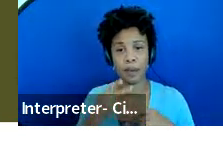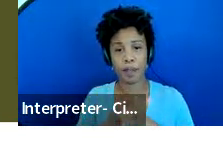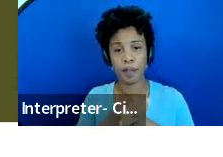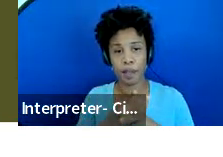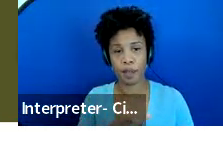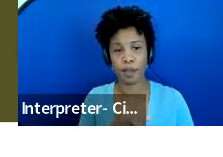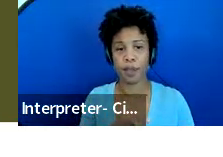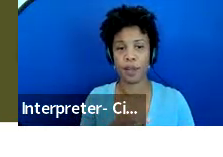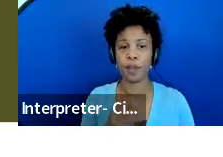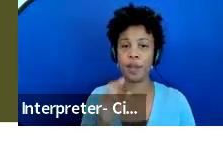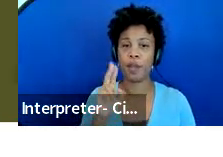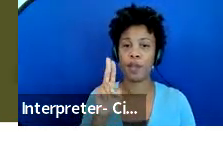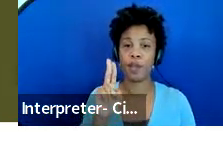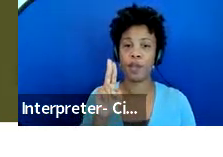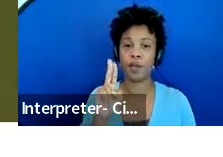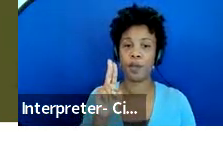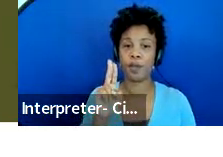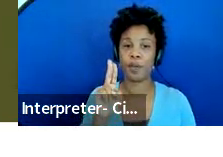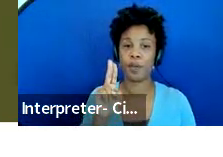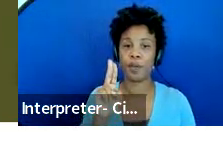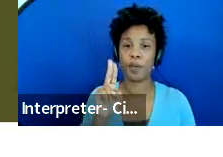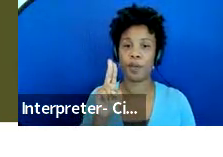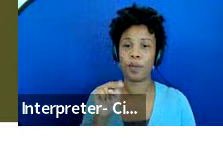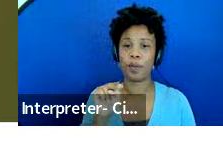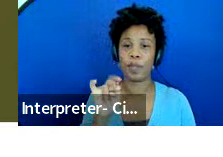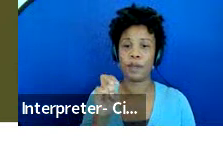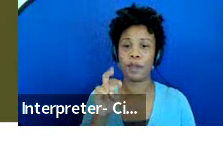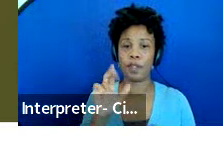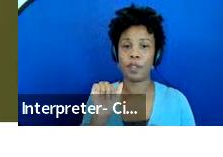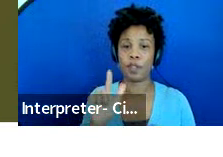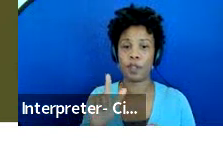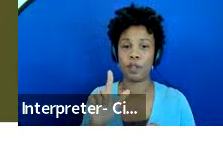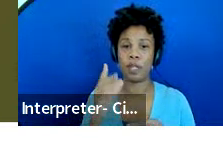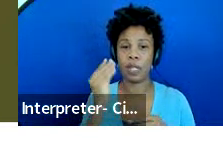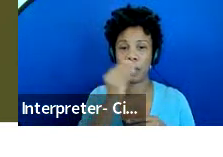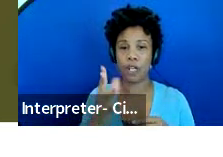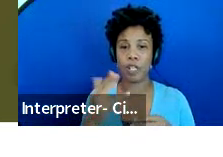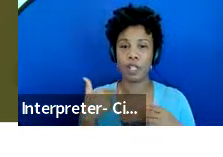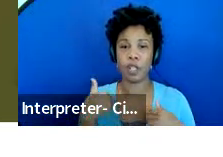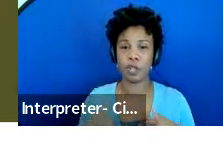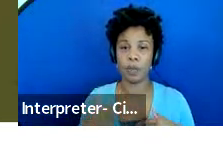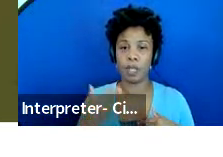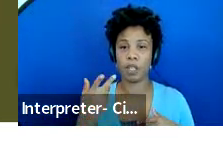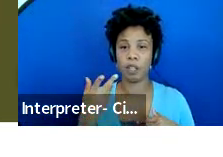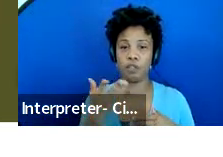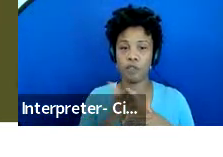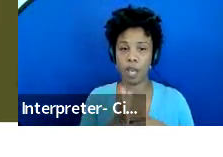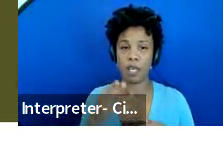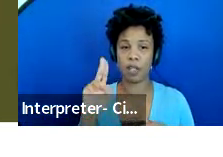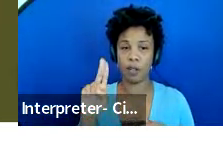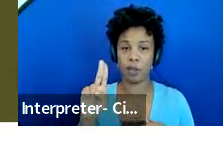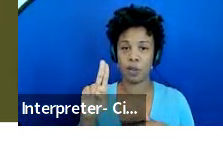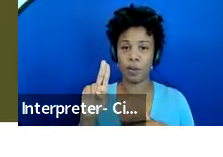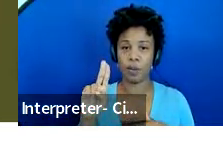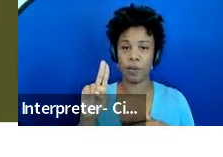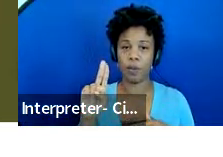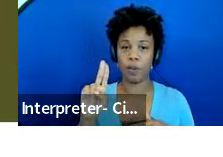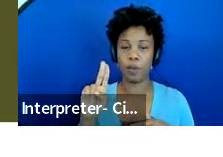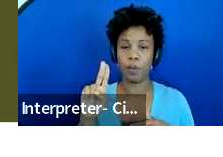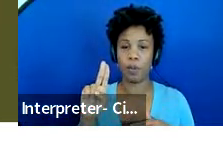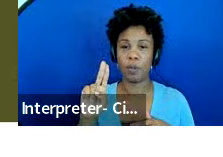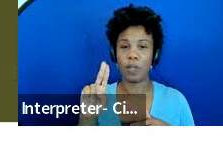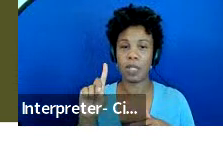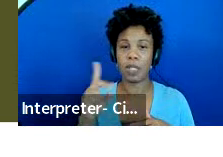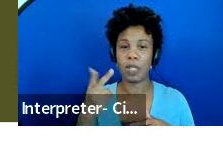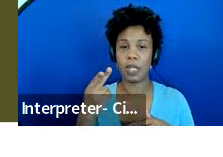all people. We have the 2030 Agenda for Sustainable Development, specifically its Goal 3, calls